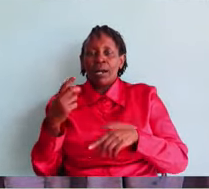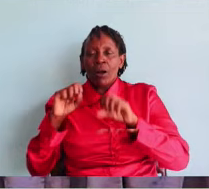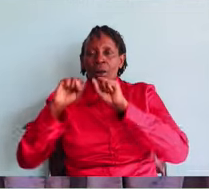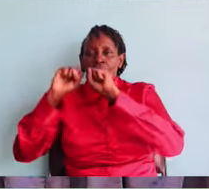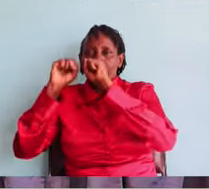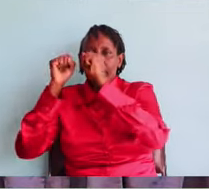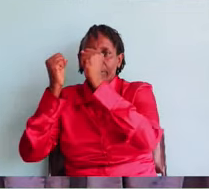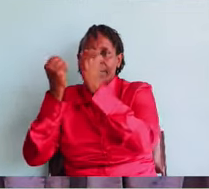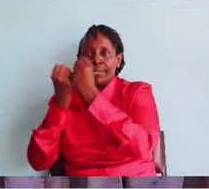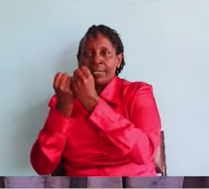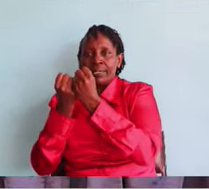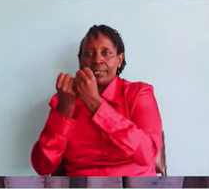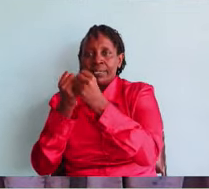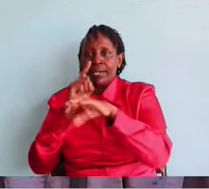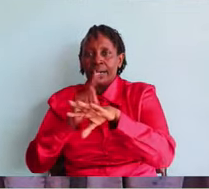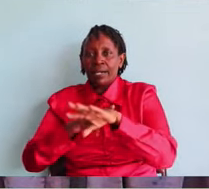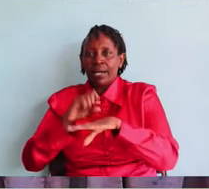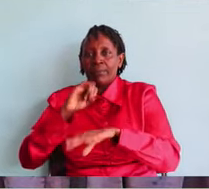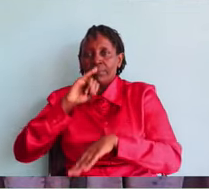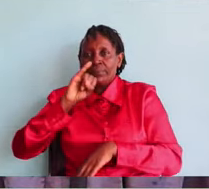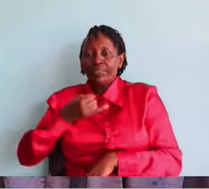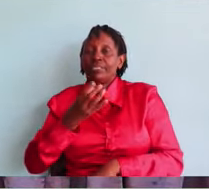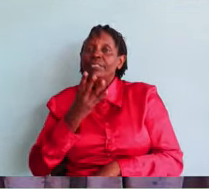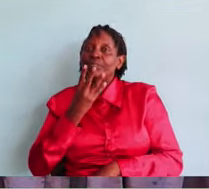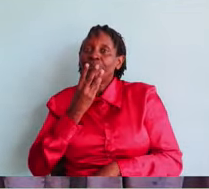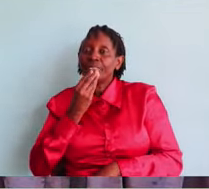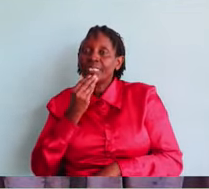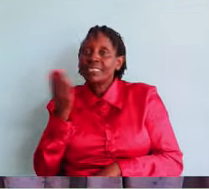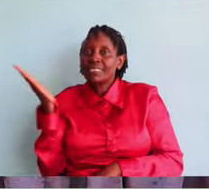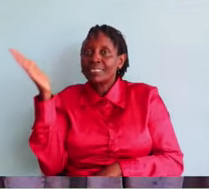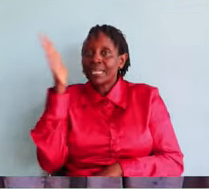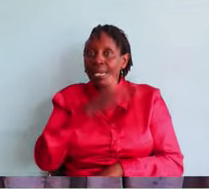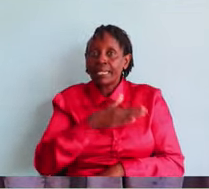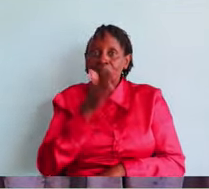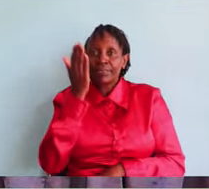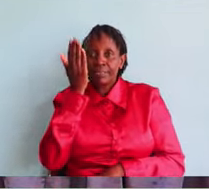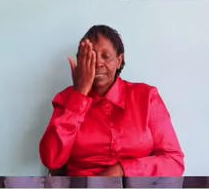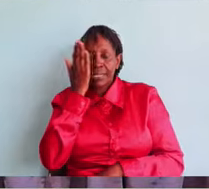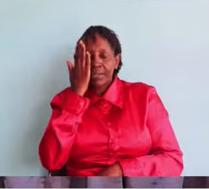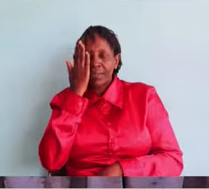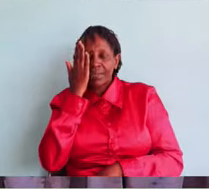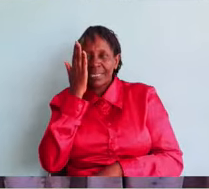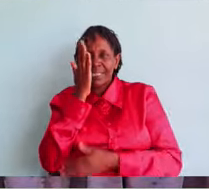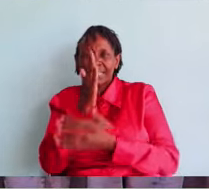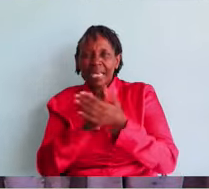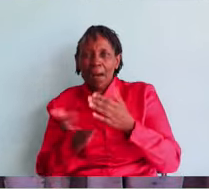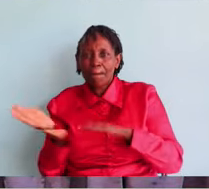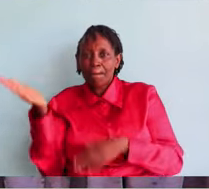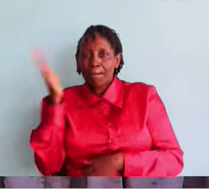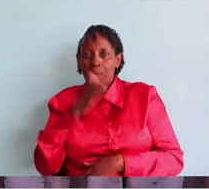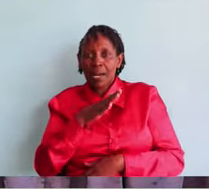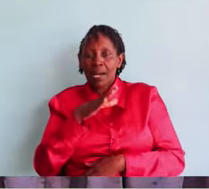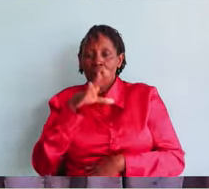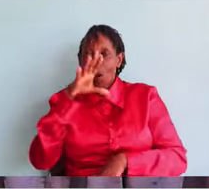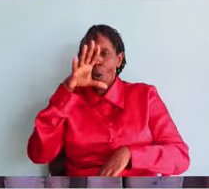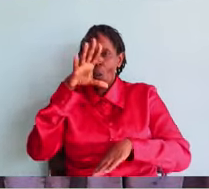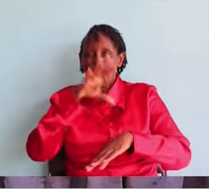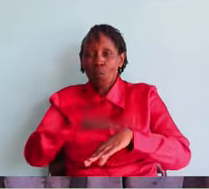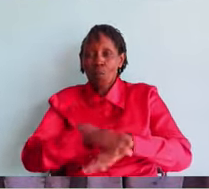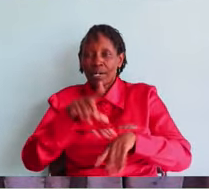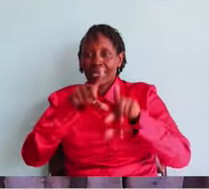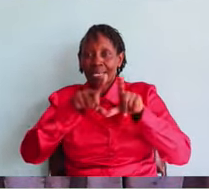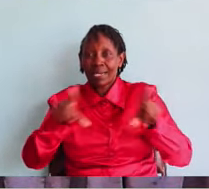Jews were returning to Israel, some of them came back, got the land, and created